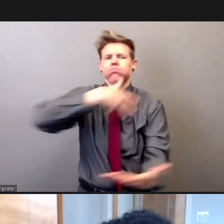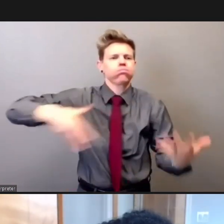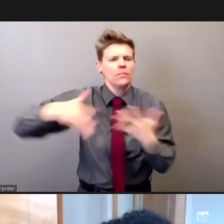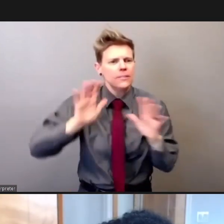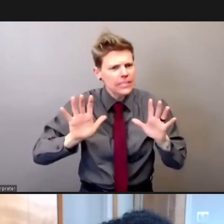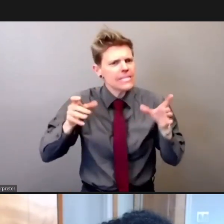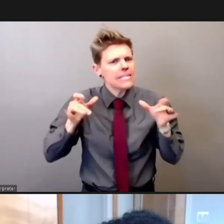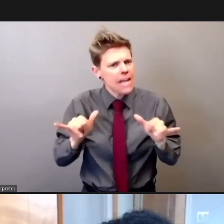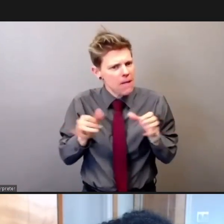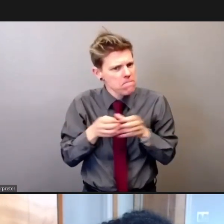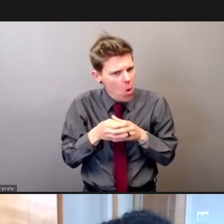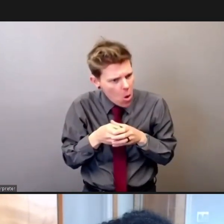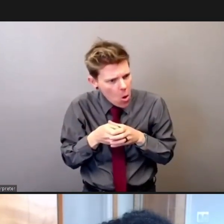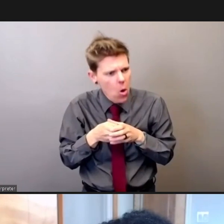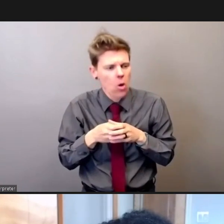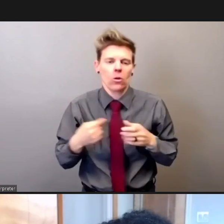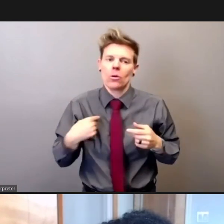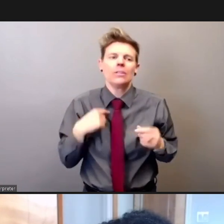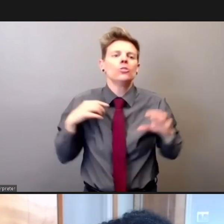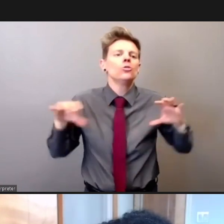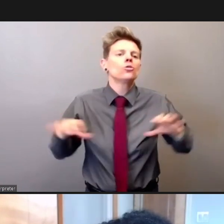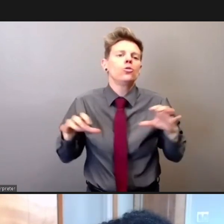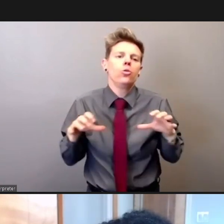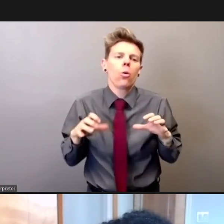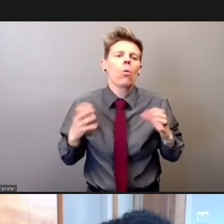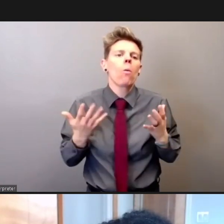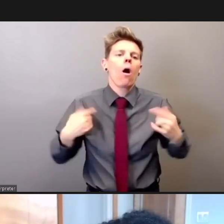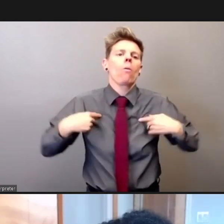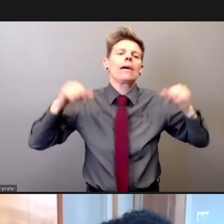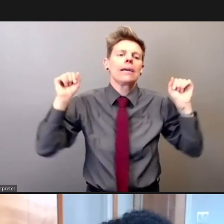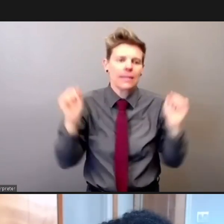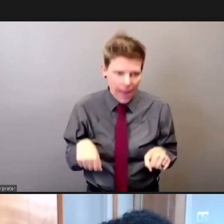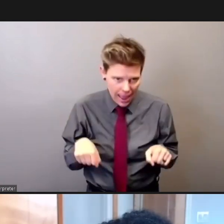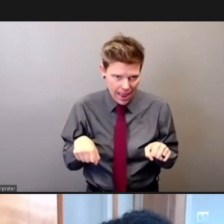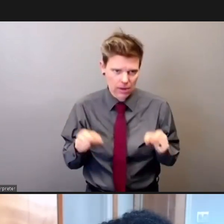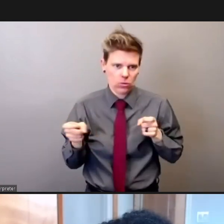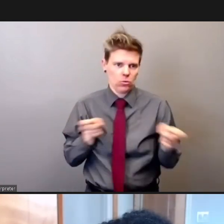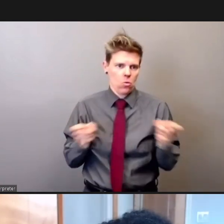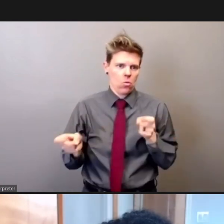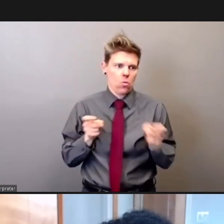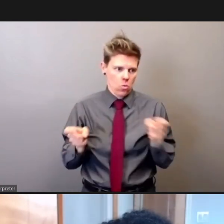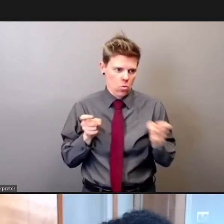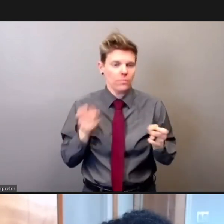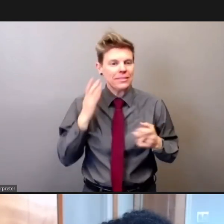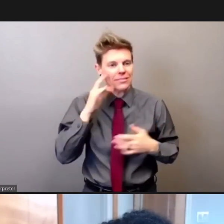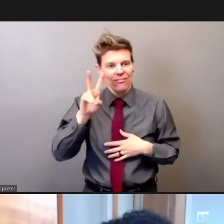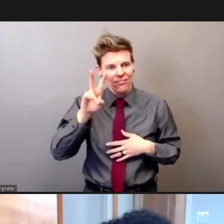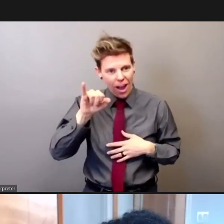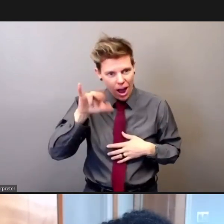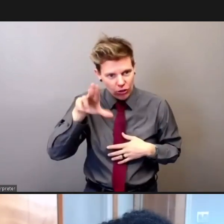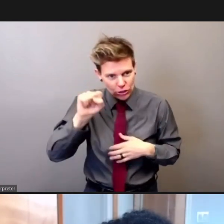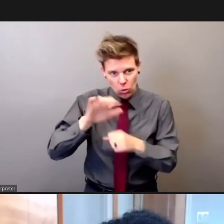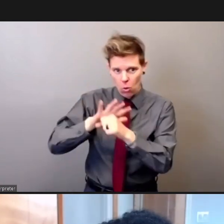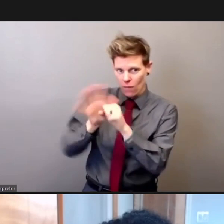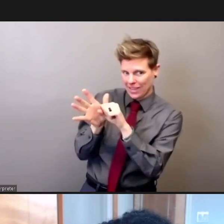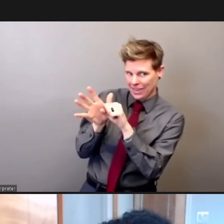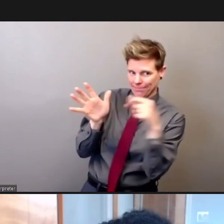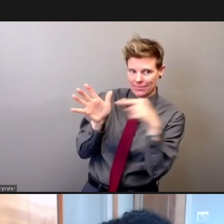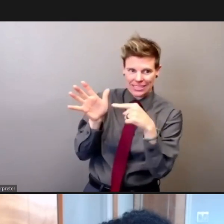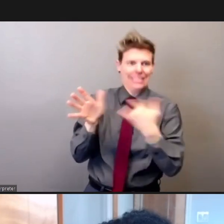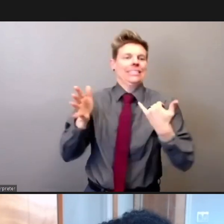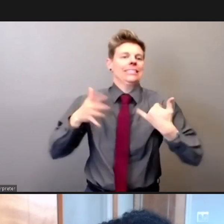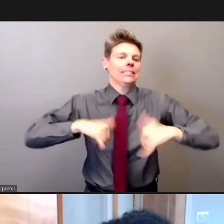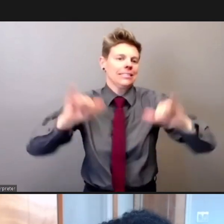what we can do. While the virus will always be here, we can nearly